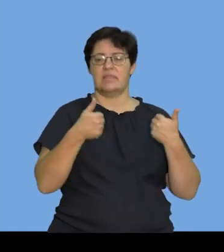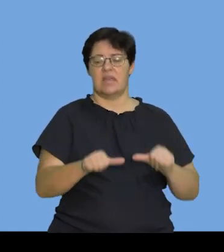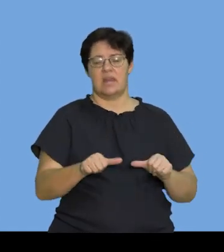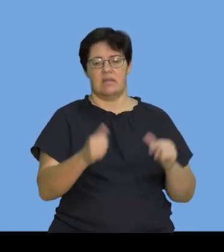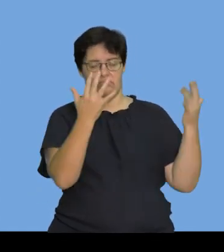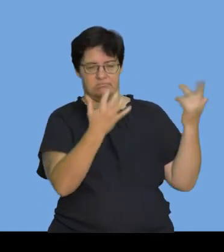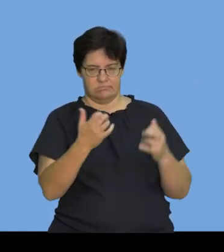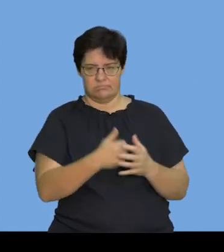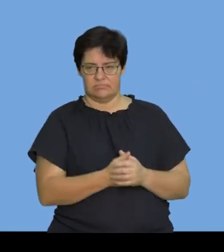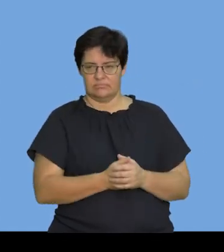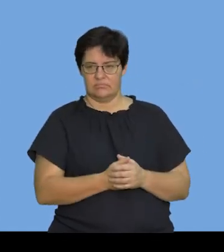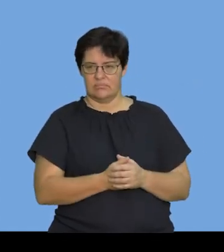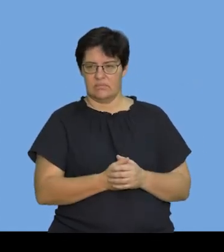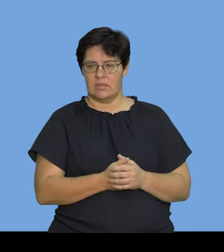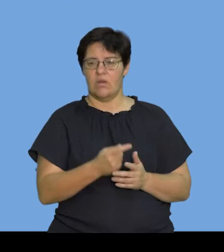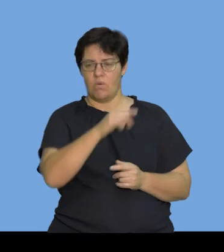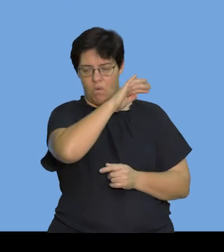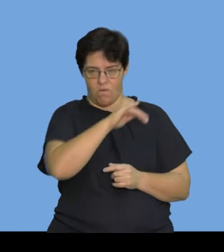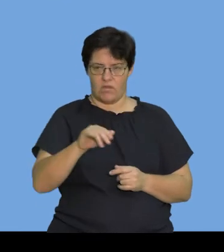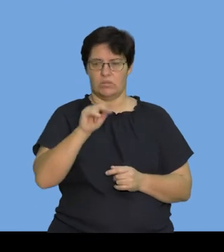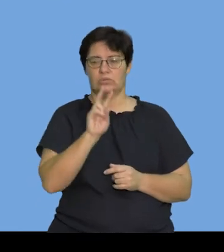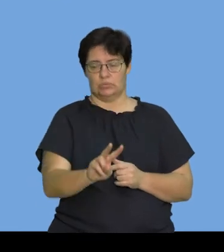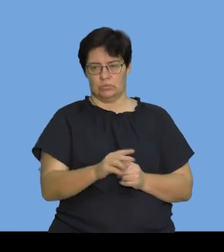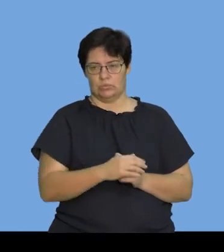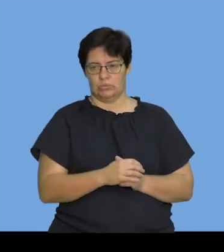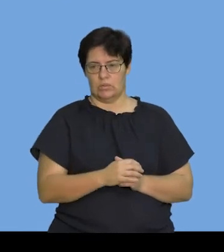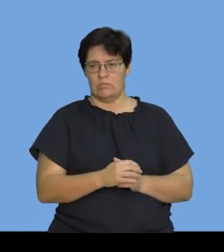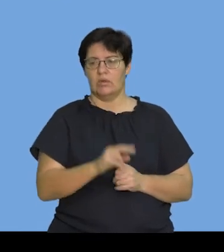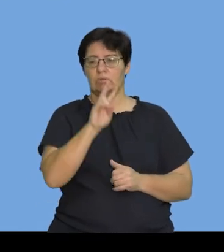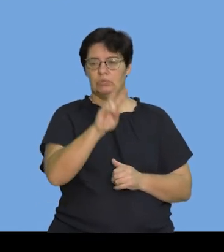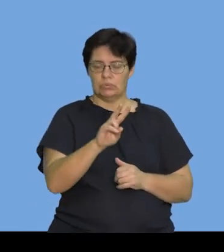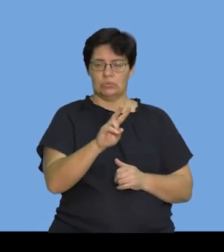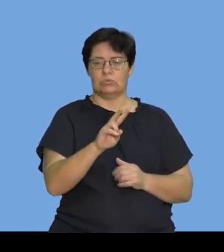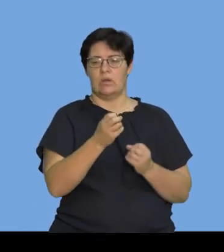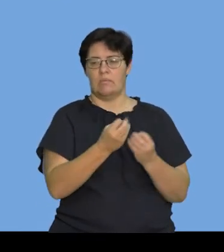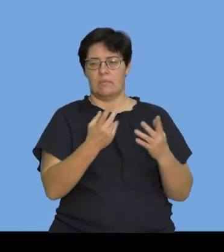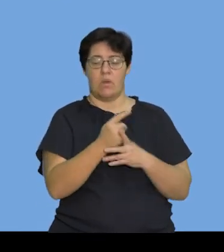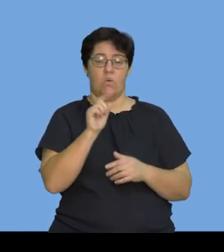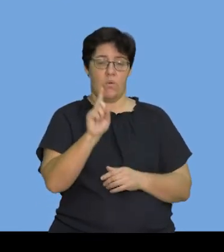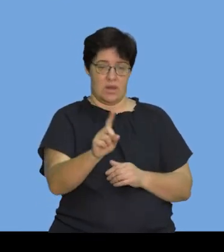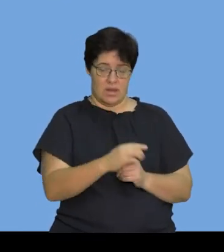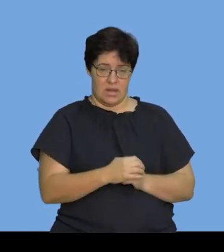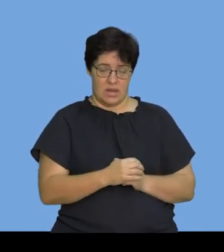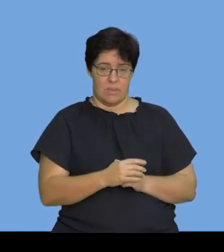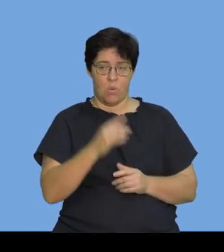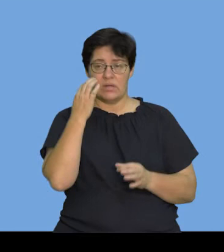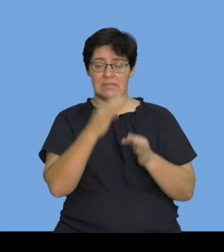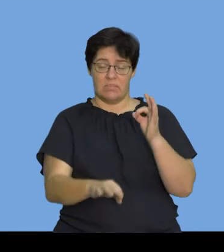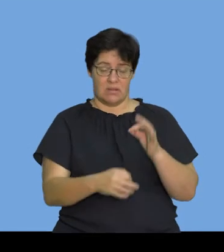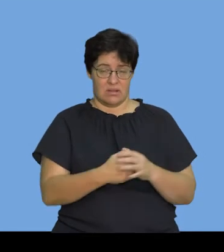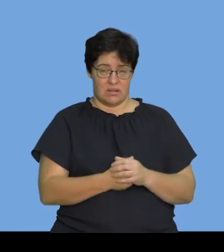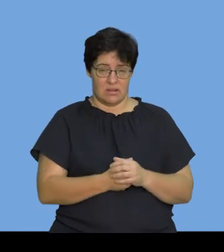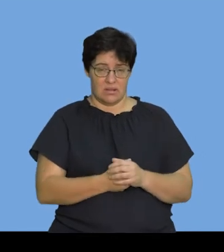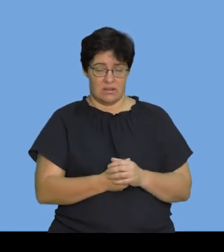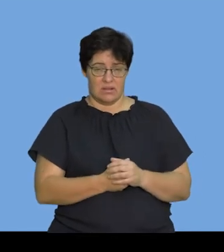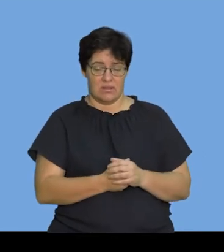all over, by the way, 2, because it's going to be 2 multiplied by 1. Then if I simplify this, it will then be